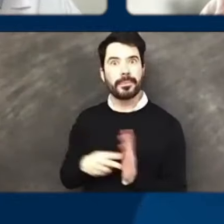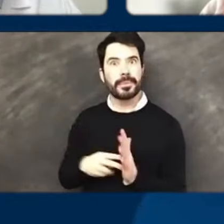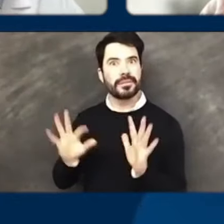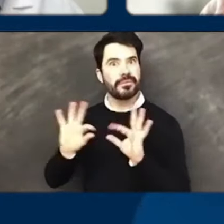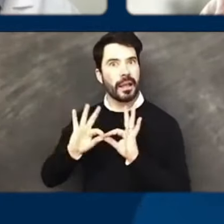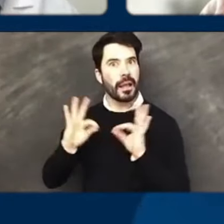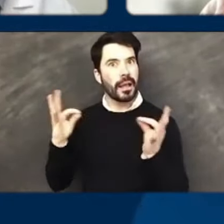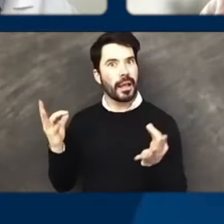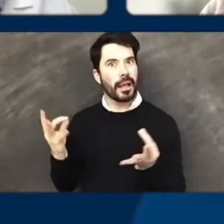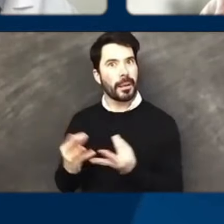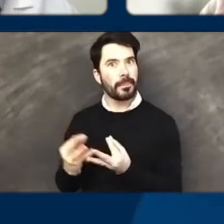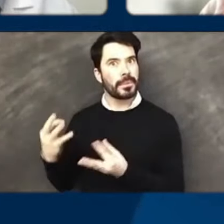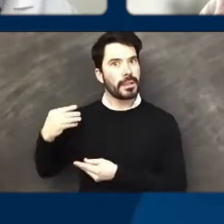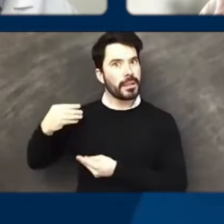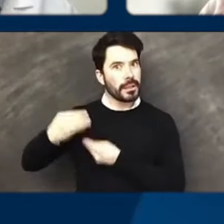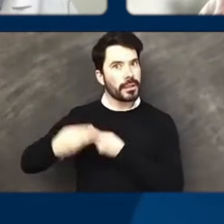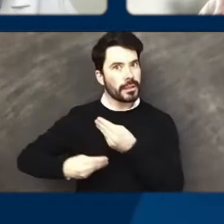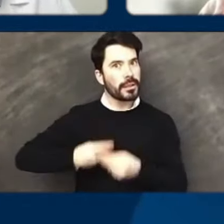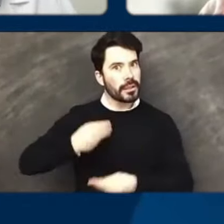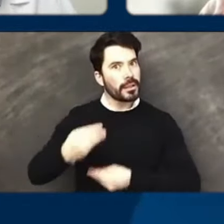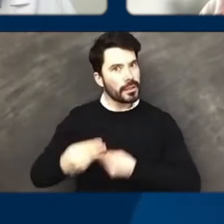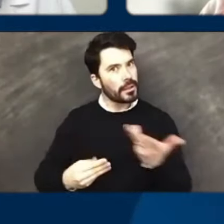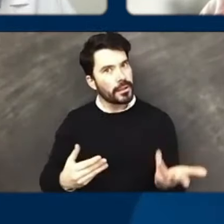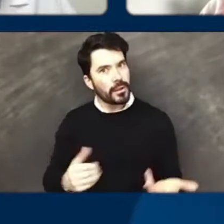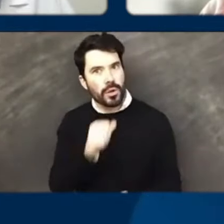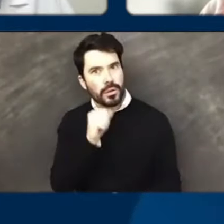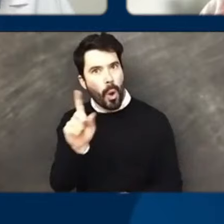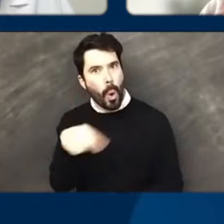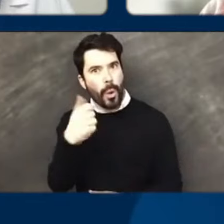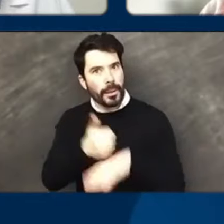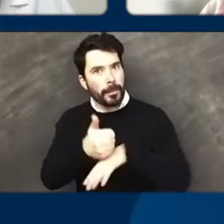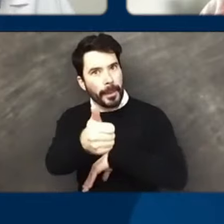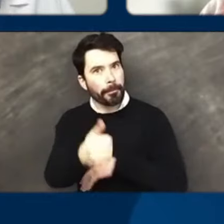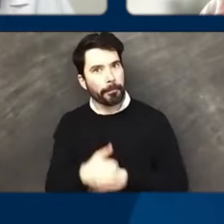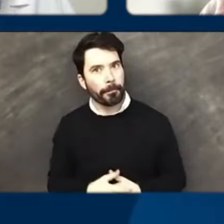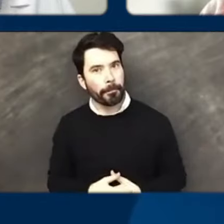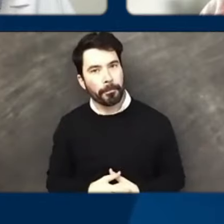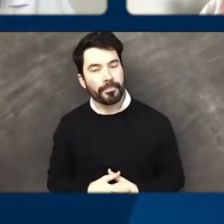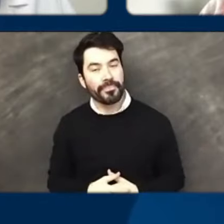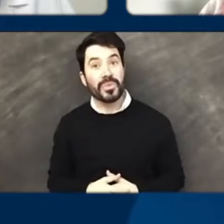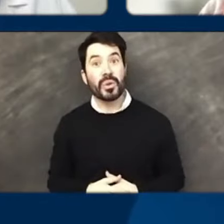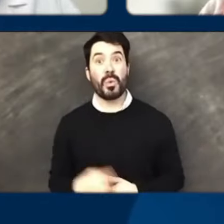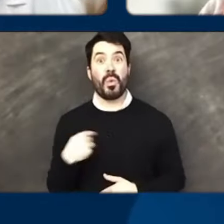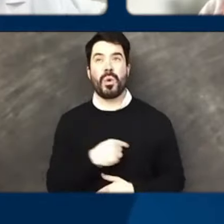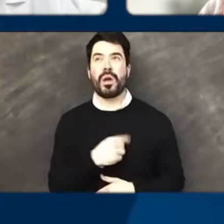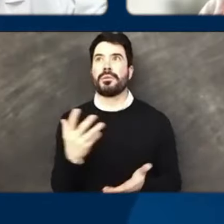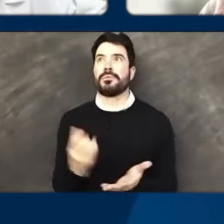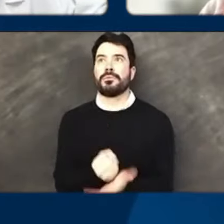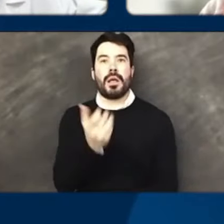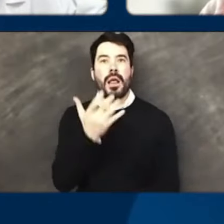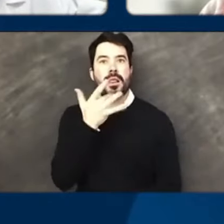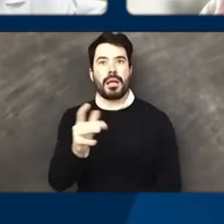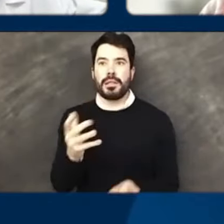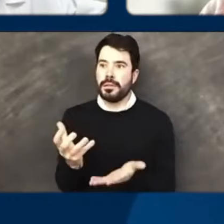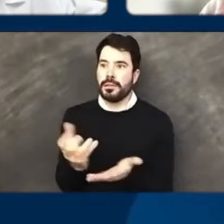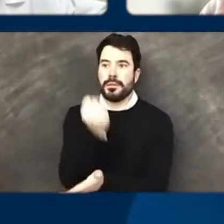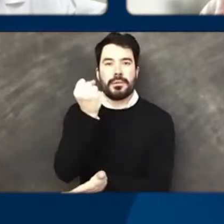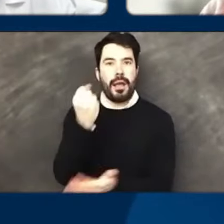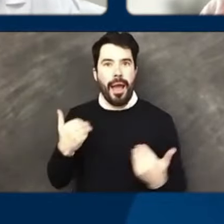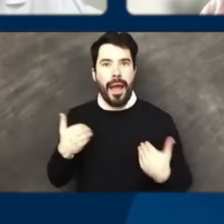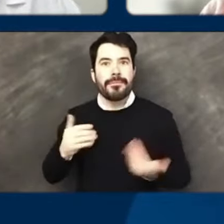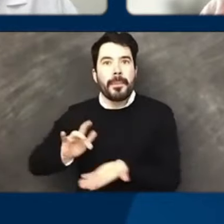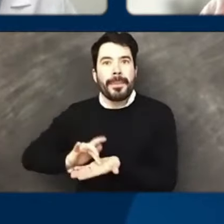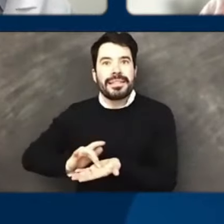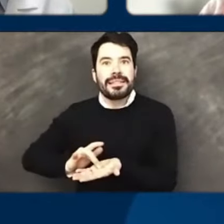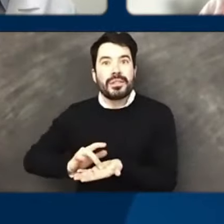So it's not entirely your fault. And I think we can just be fortunate that we have medications, that you don't have to be out there with a blood pressure of